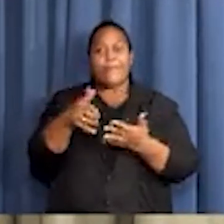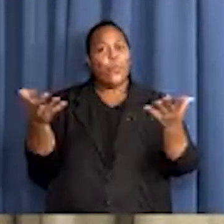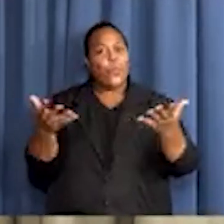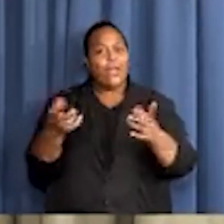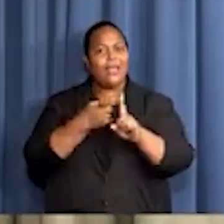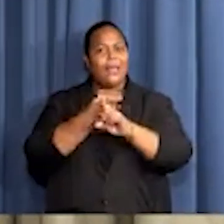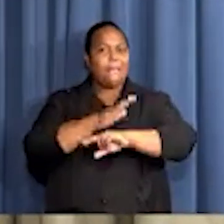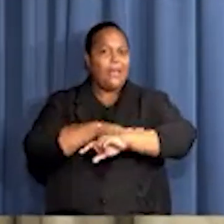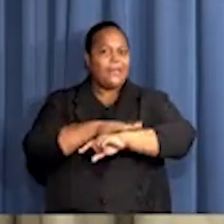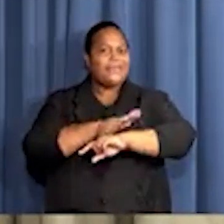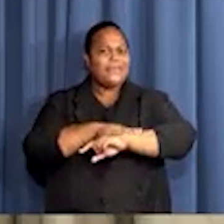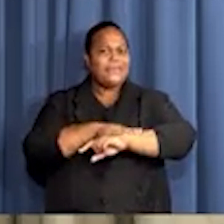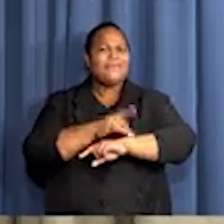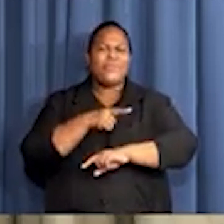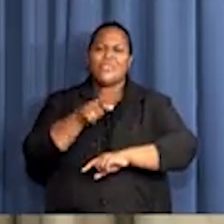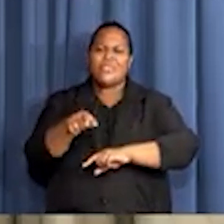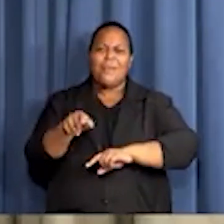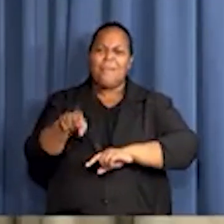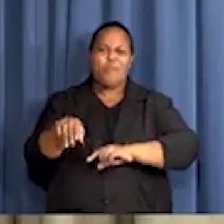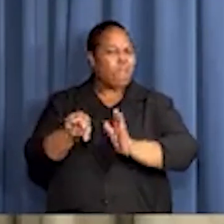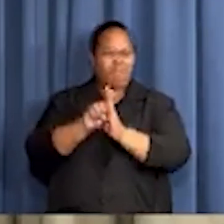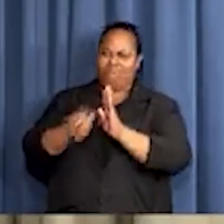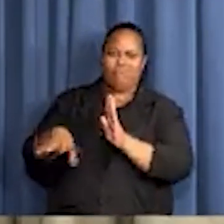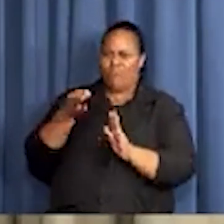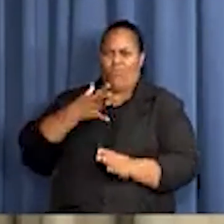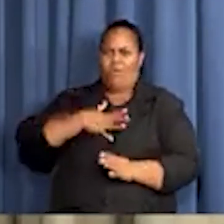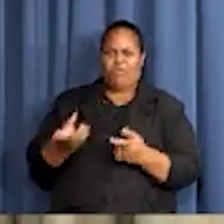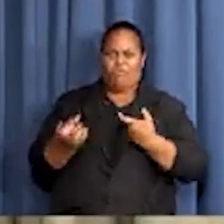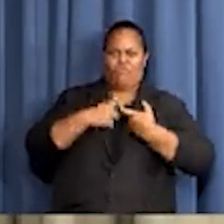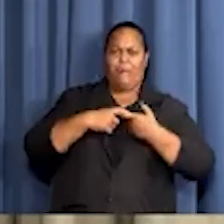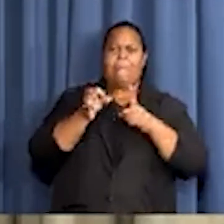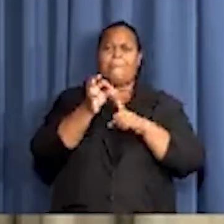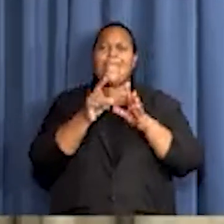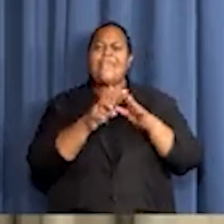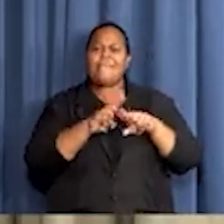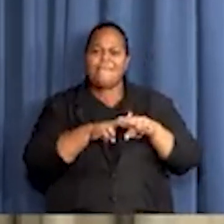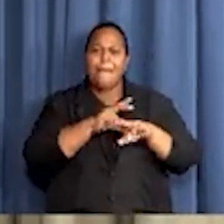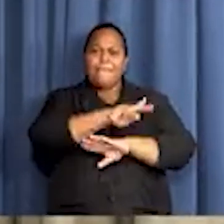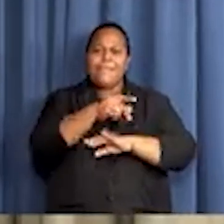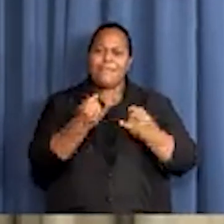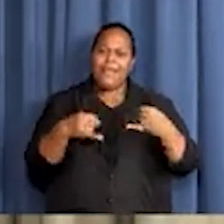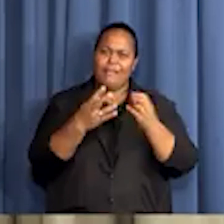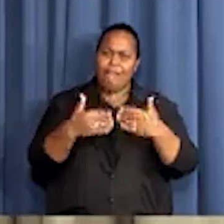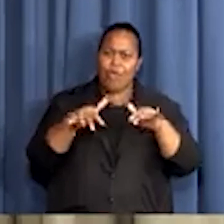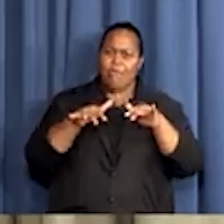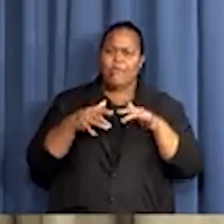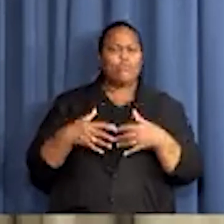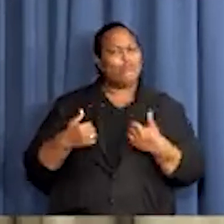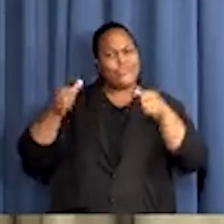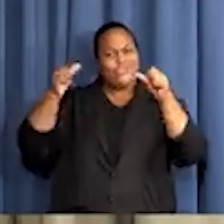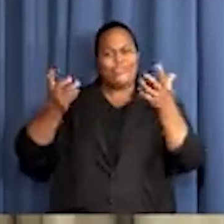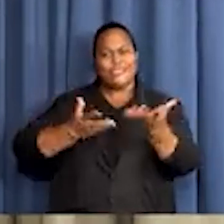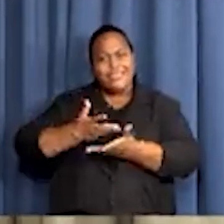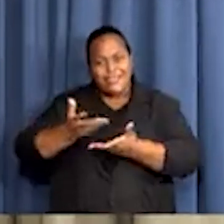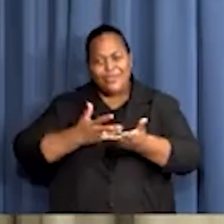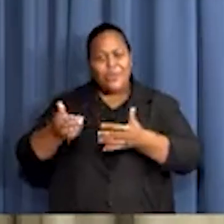which had relinquished its membership of the Pacific Islands Forum. I had a very successful discussion with